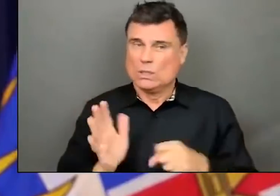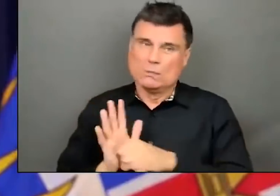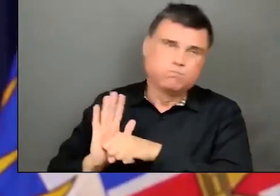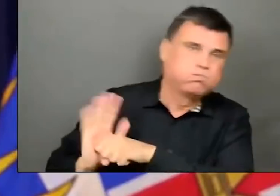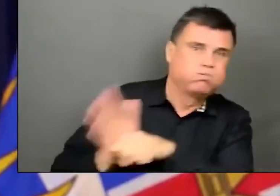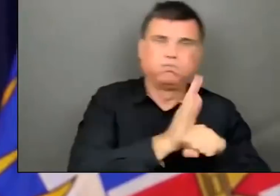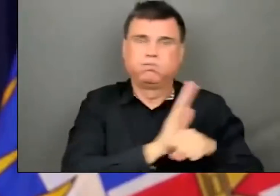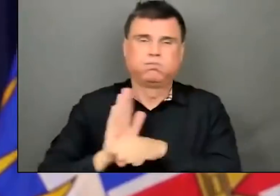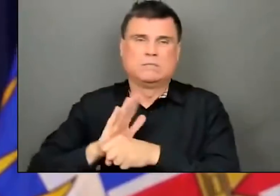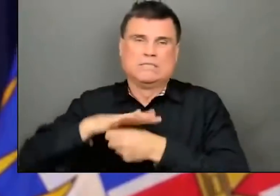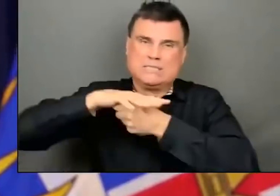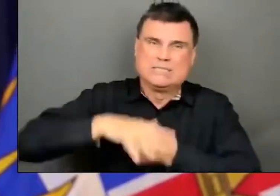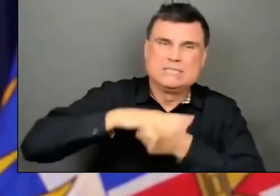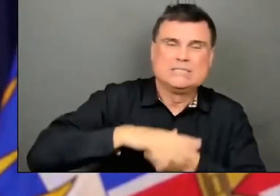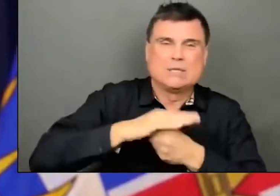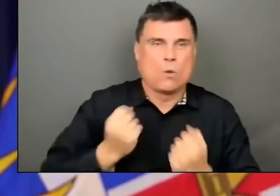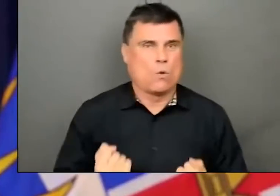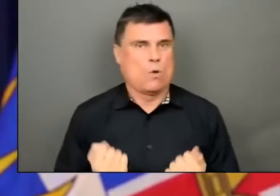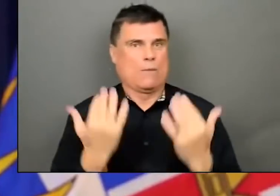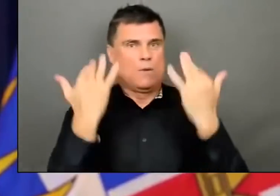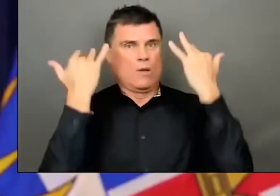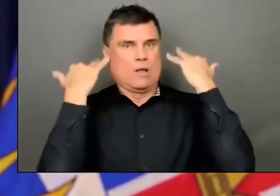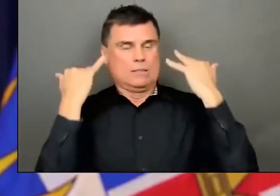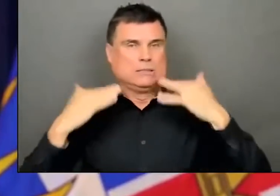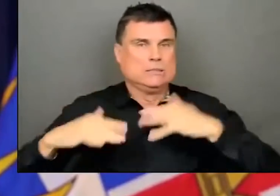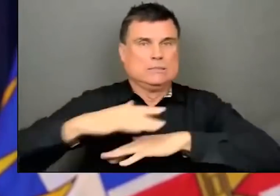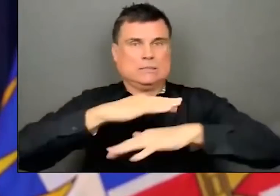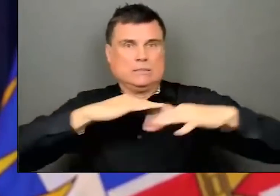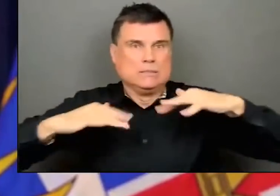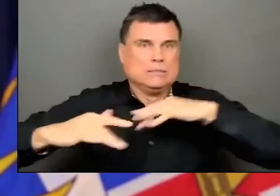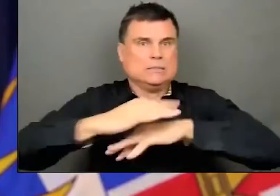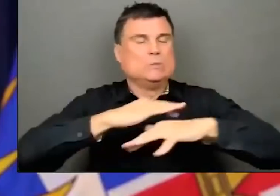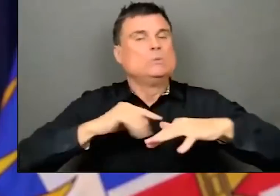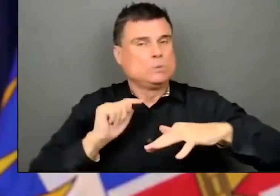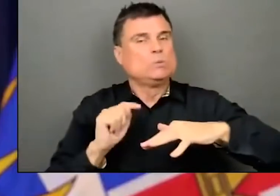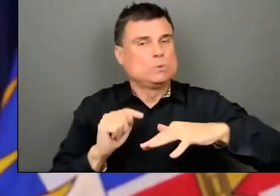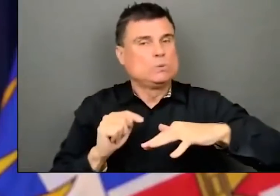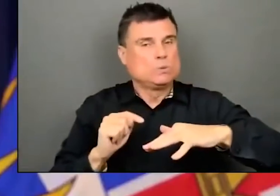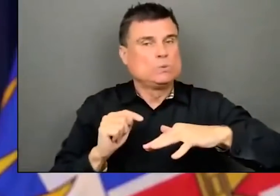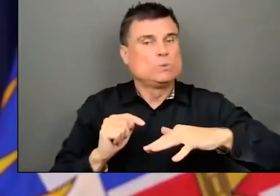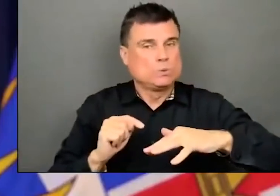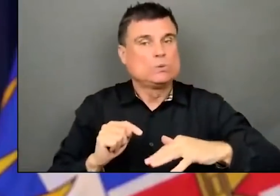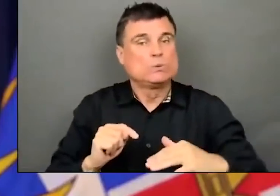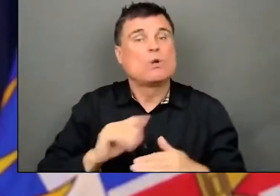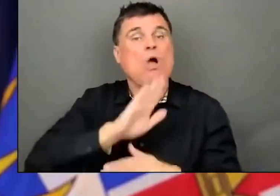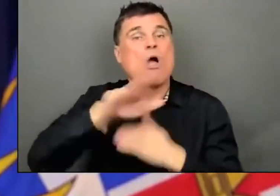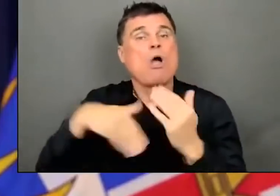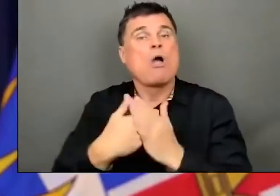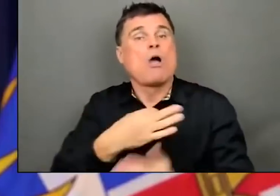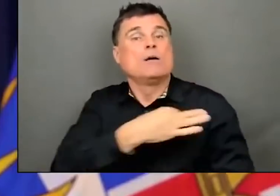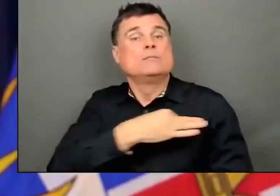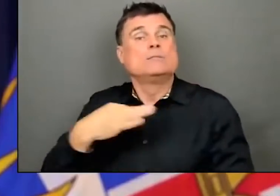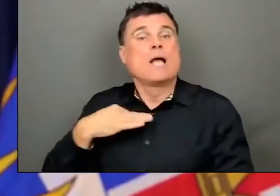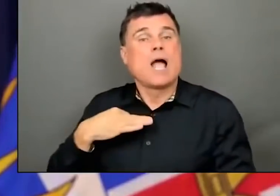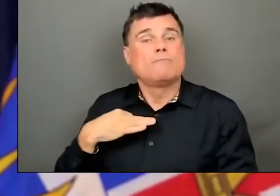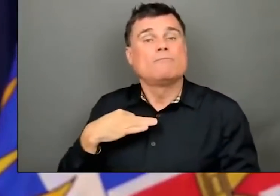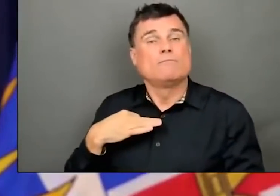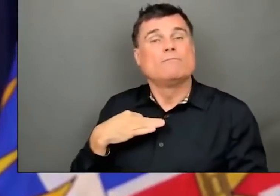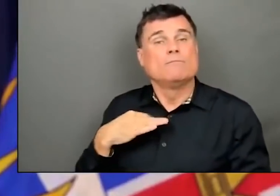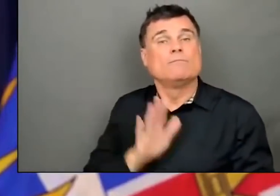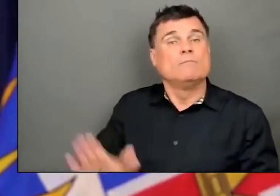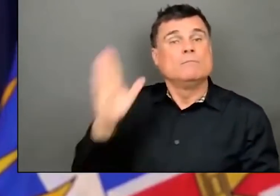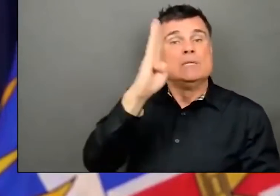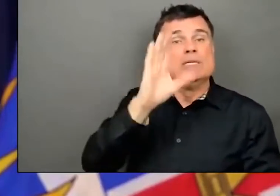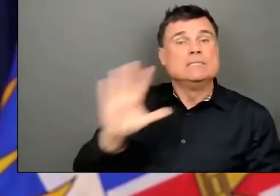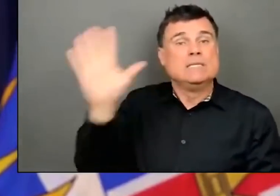facilities across the province to be fully vaccinated. I know that we have guidelines and provisions are,